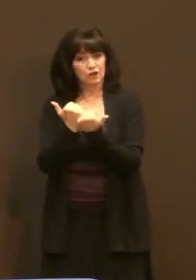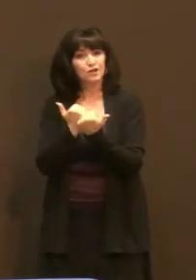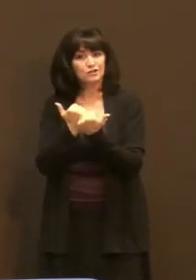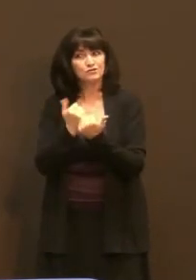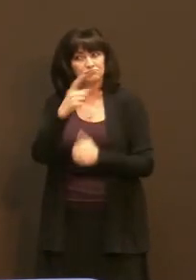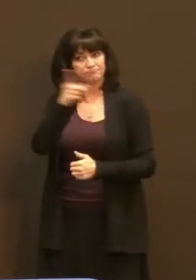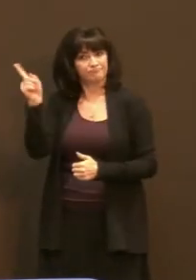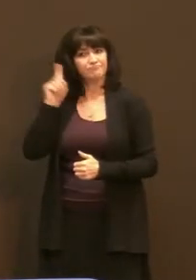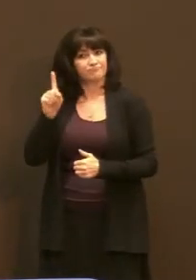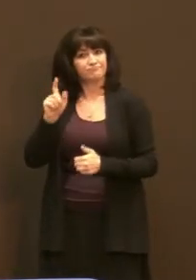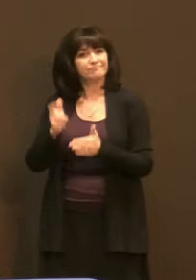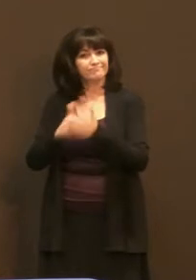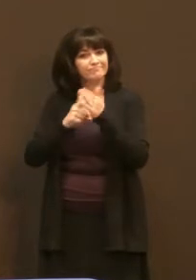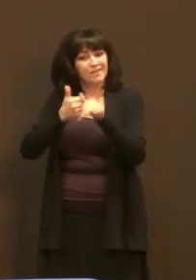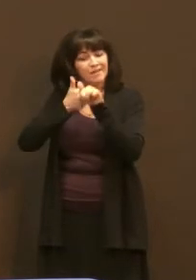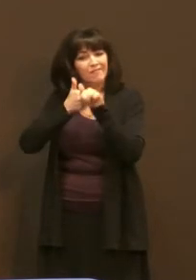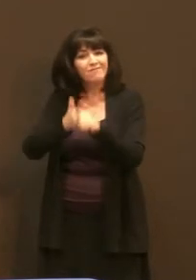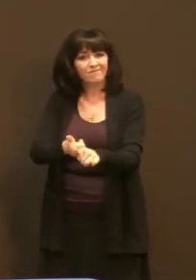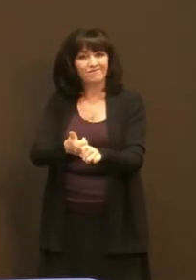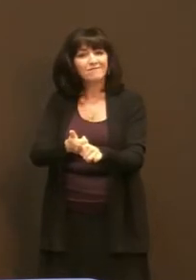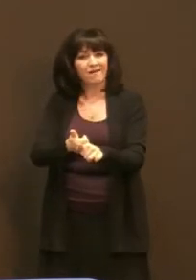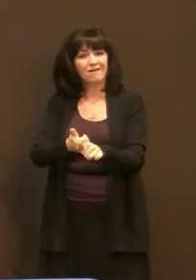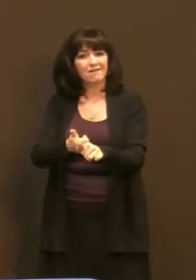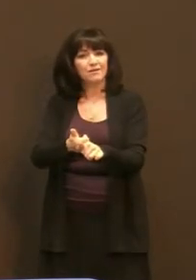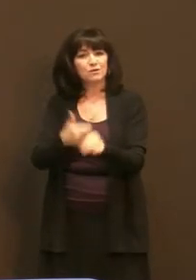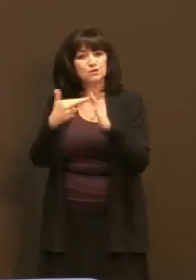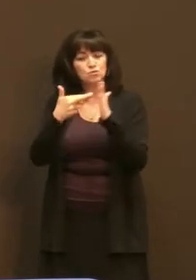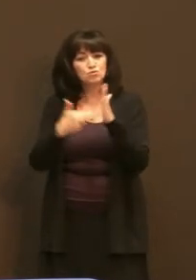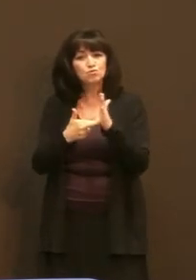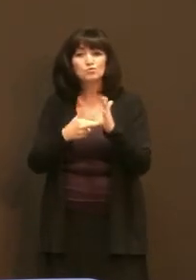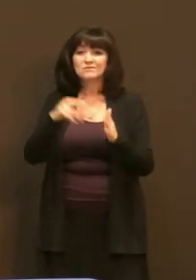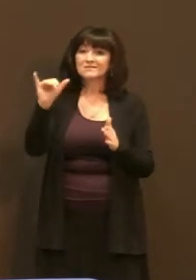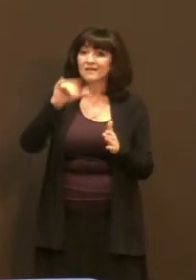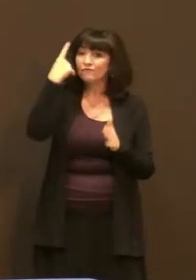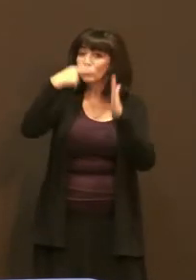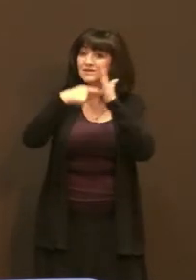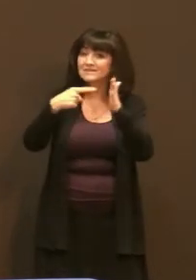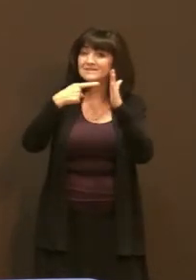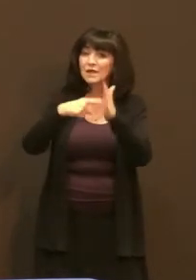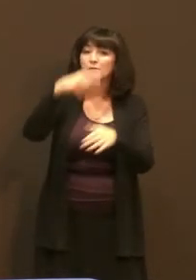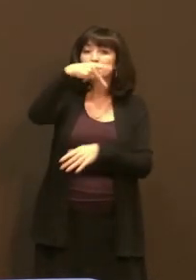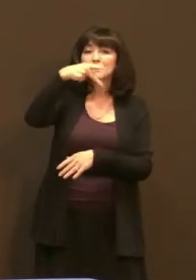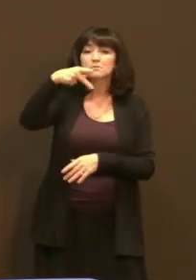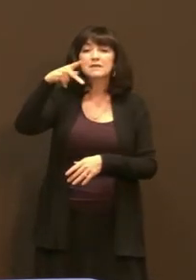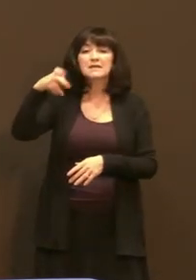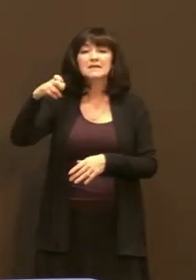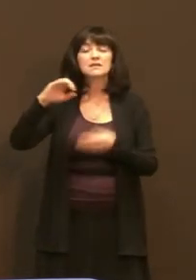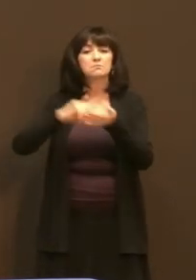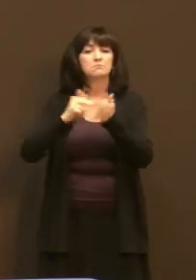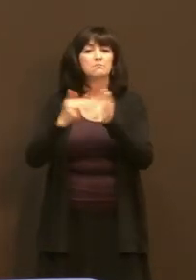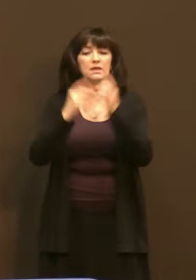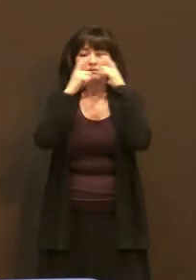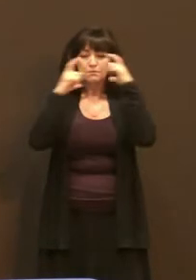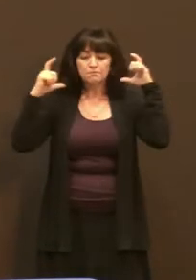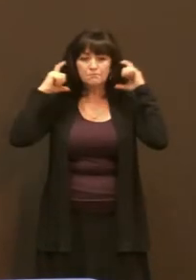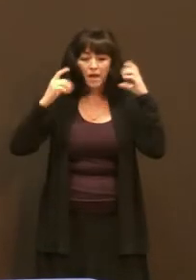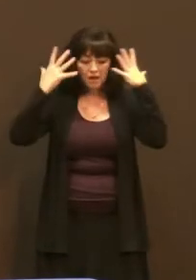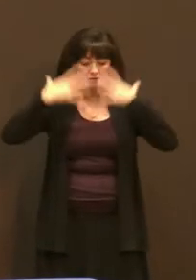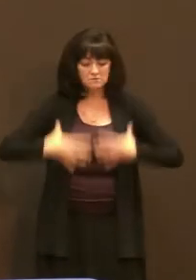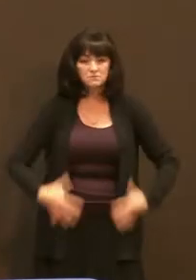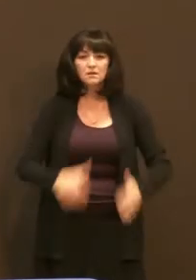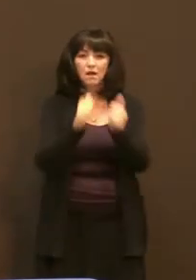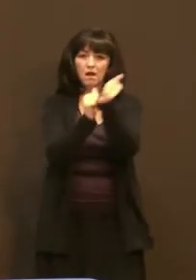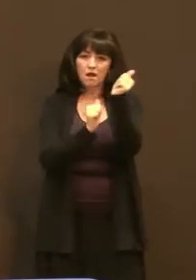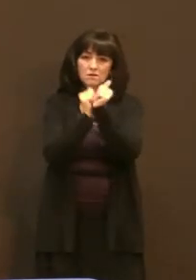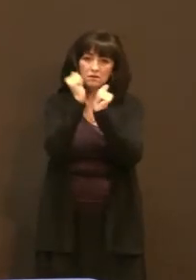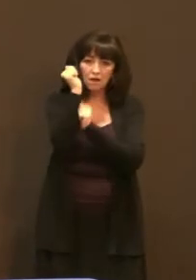care facilities must follow. For example, around PPE and screening individuals. This time when you go into a